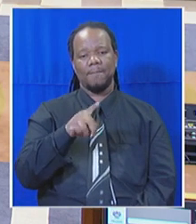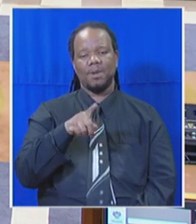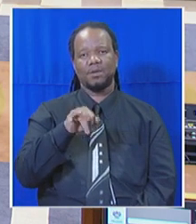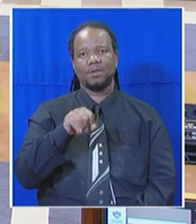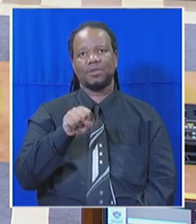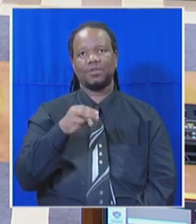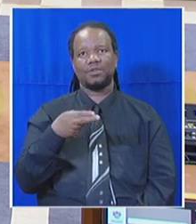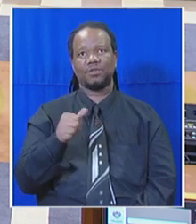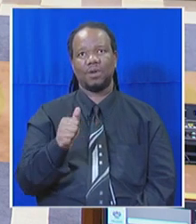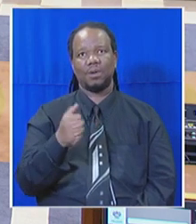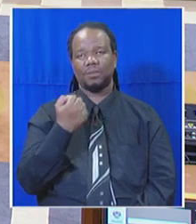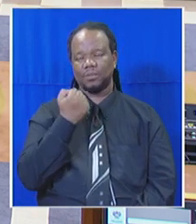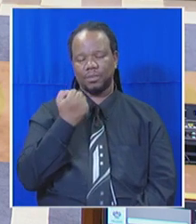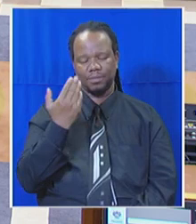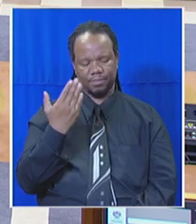No,